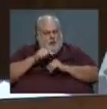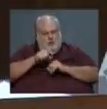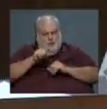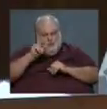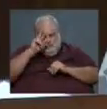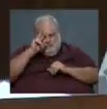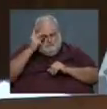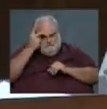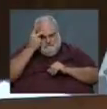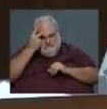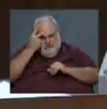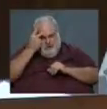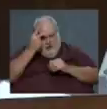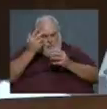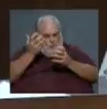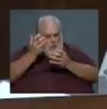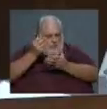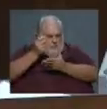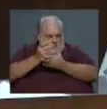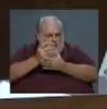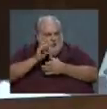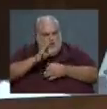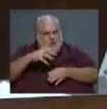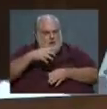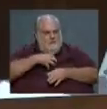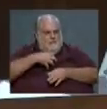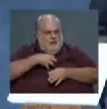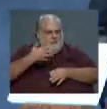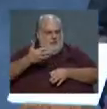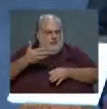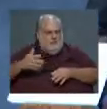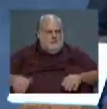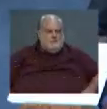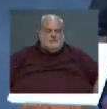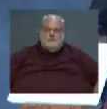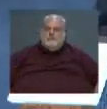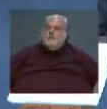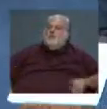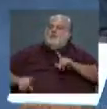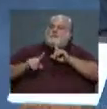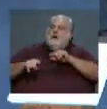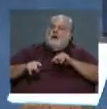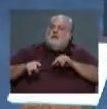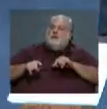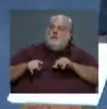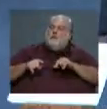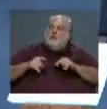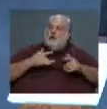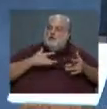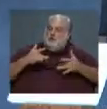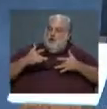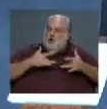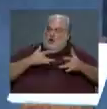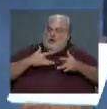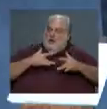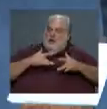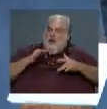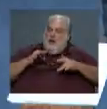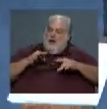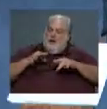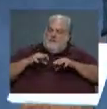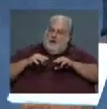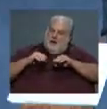application? What's your complaint? We're concerned about the encroachment into the neighborhood with